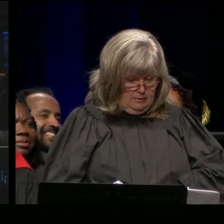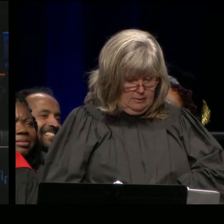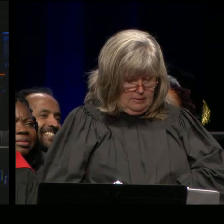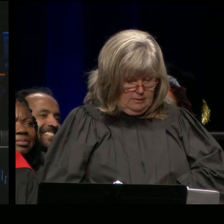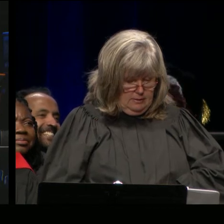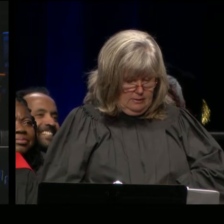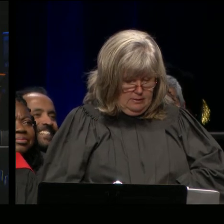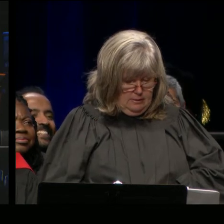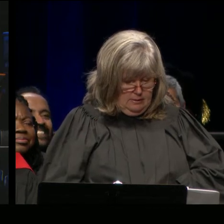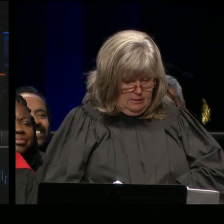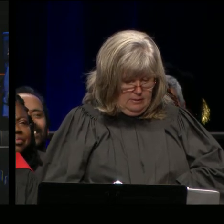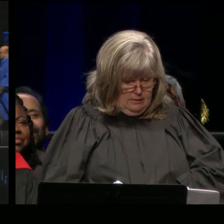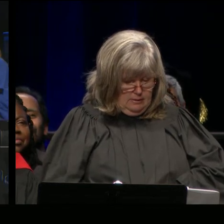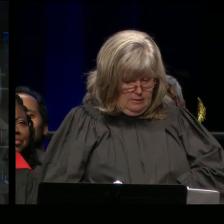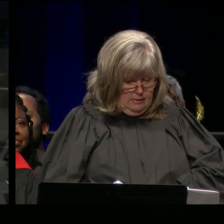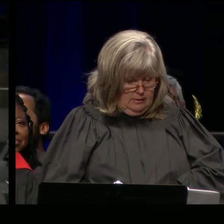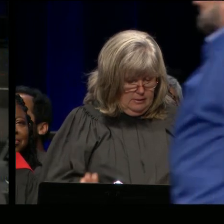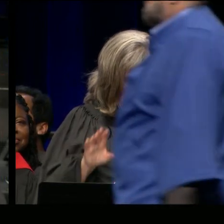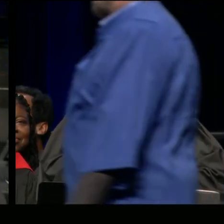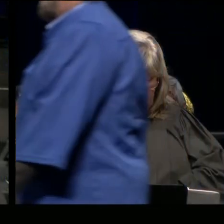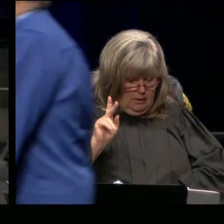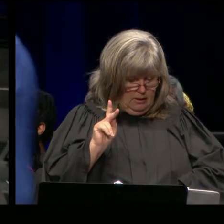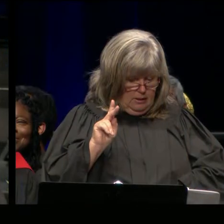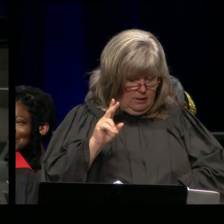Khurram Shahid.